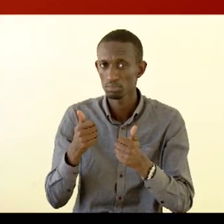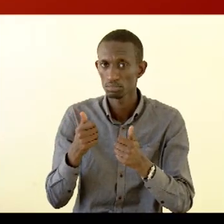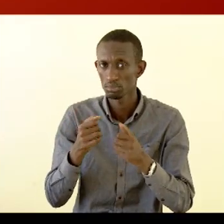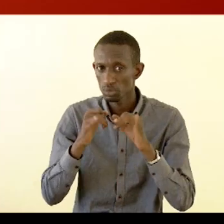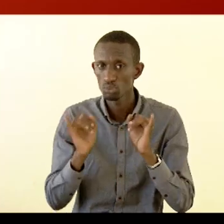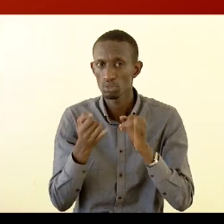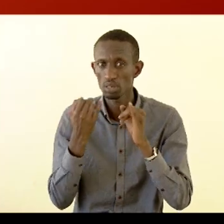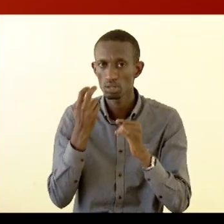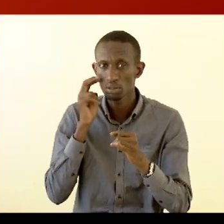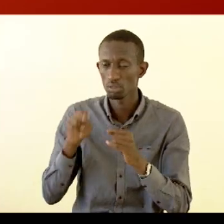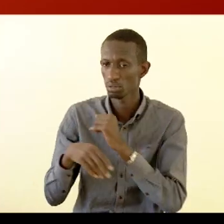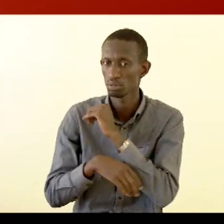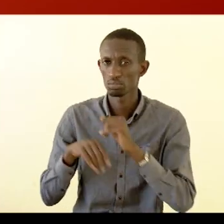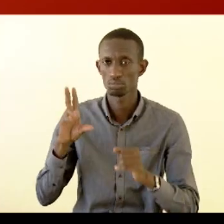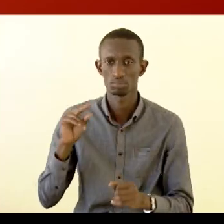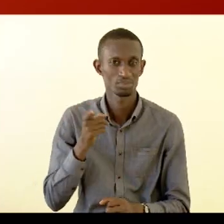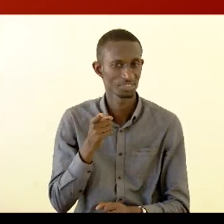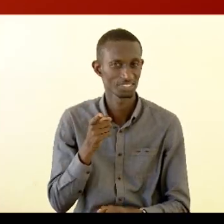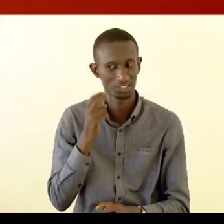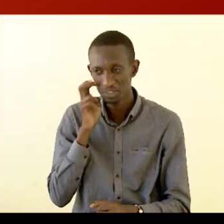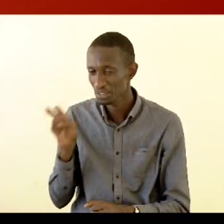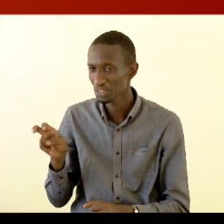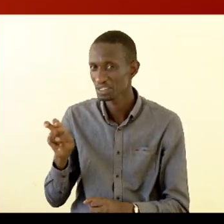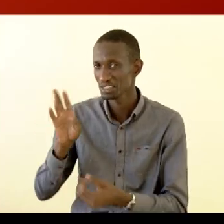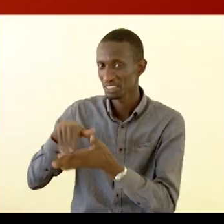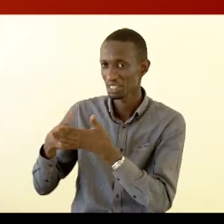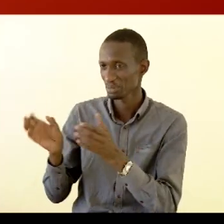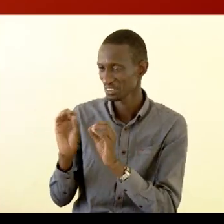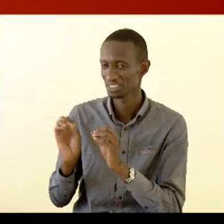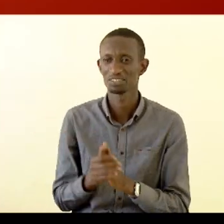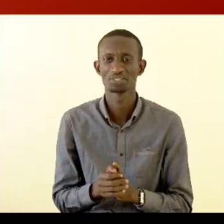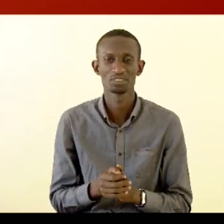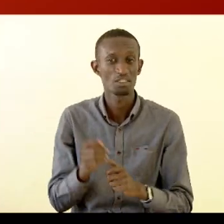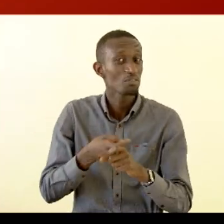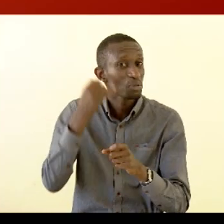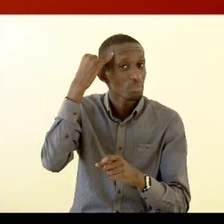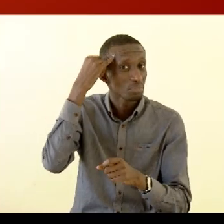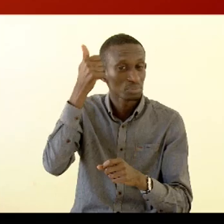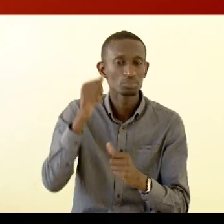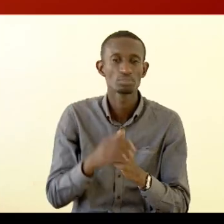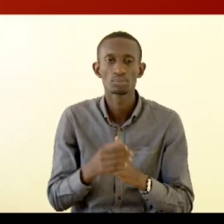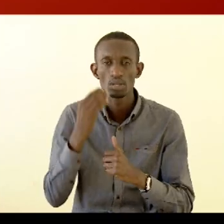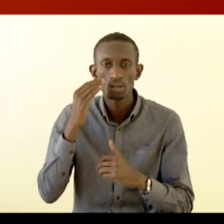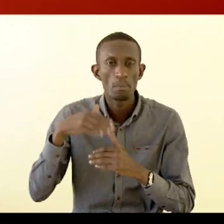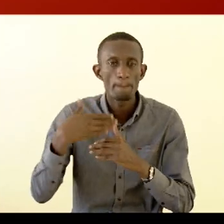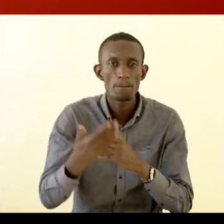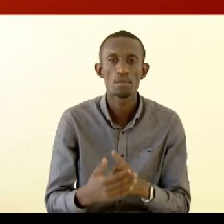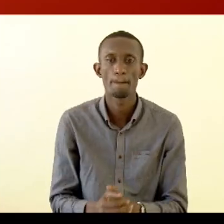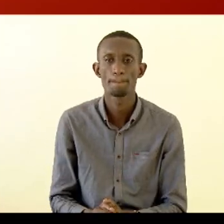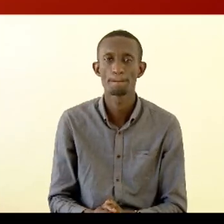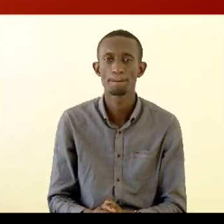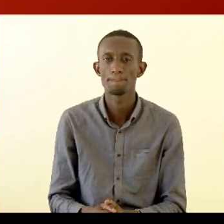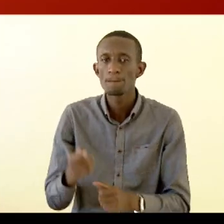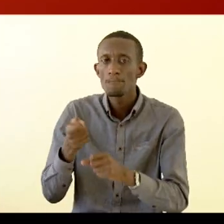train, don't look from there. It's not good. And we go to the next part. From the